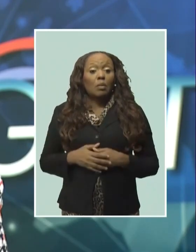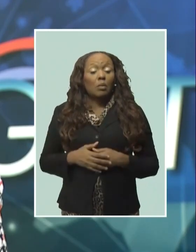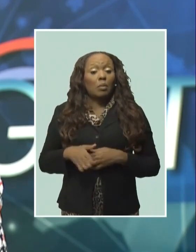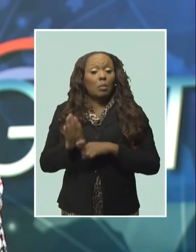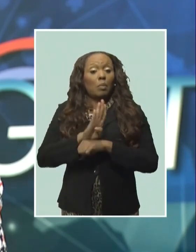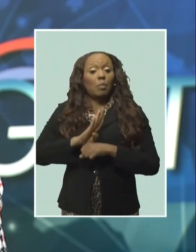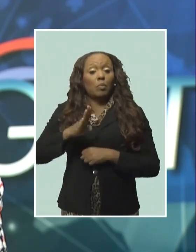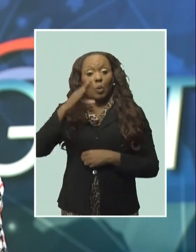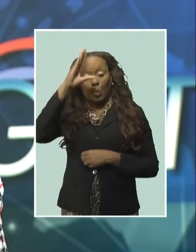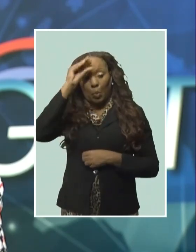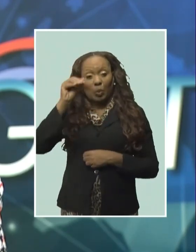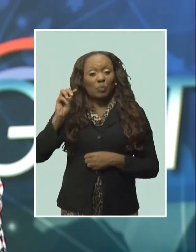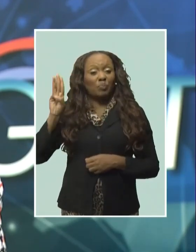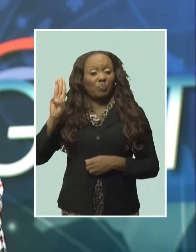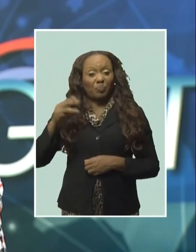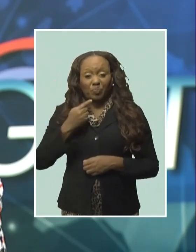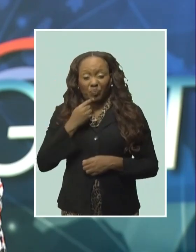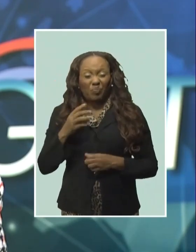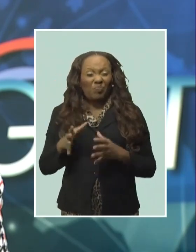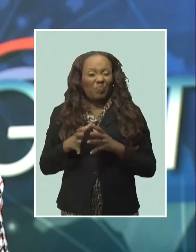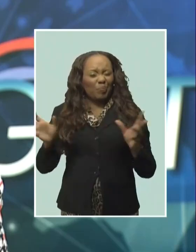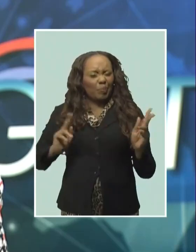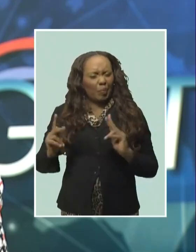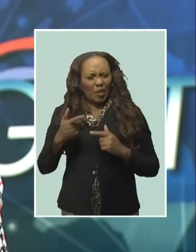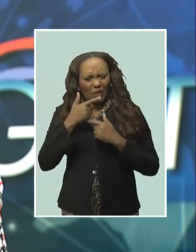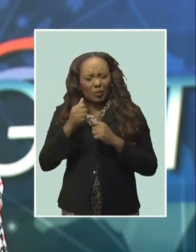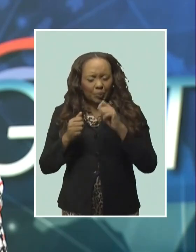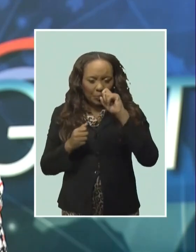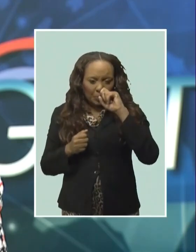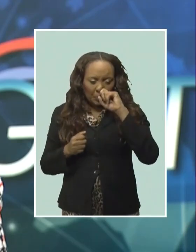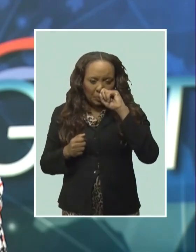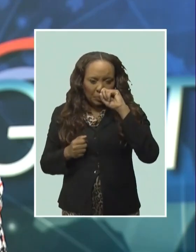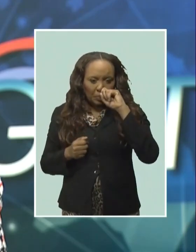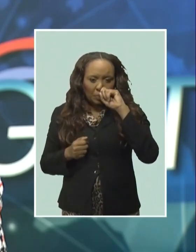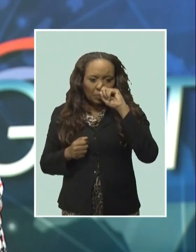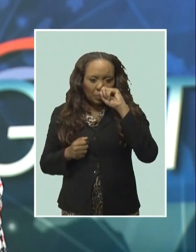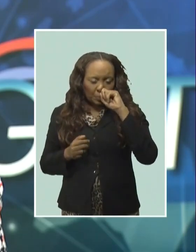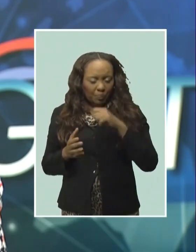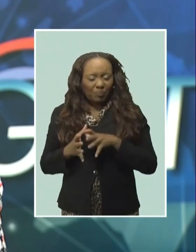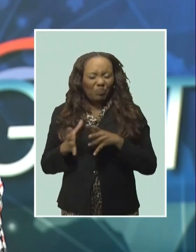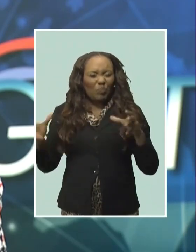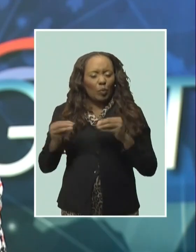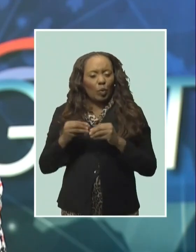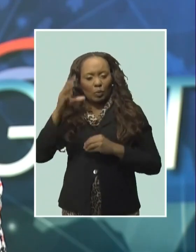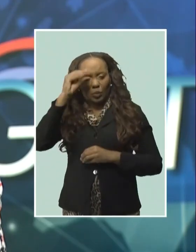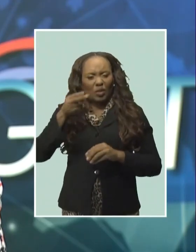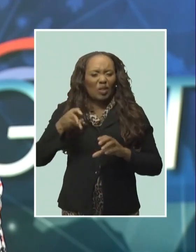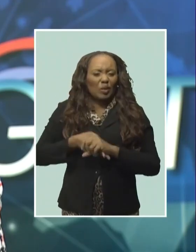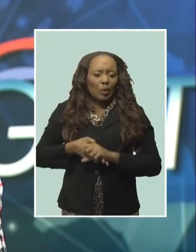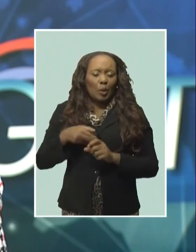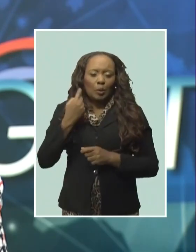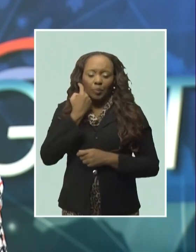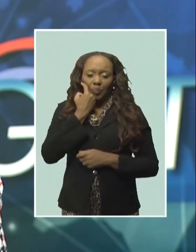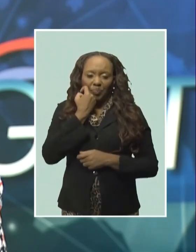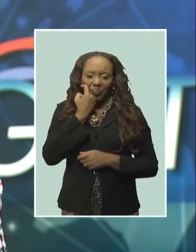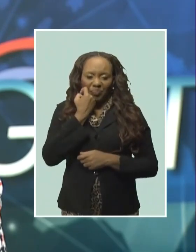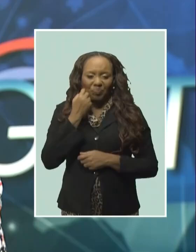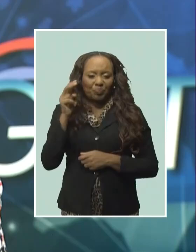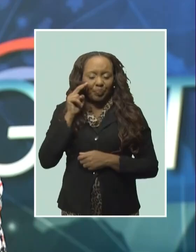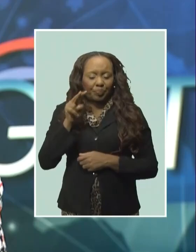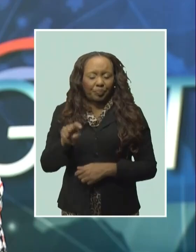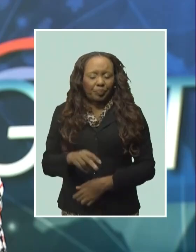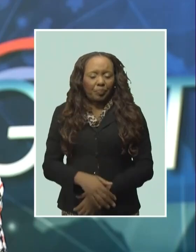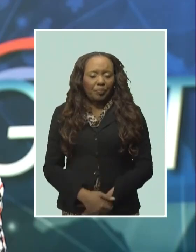is reporting a strong interest in its offerings. In fact, the group has seen a resurgence in its numbers over the past year. Our